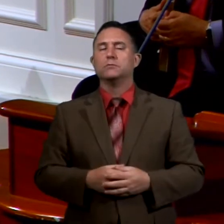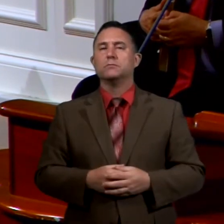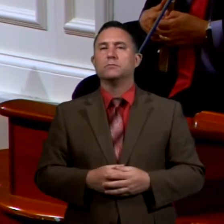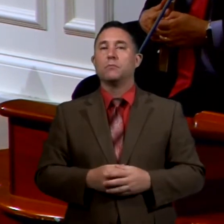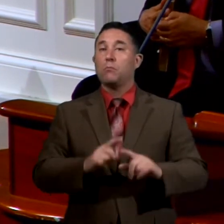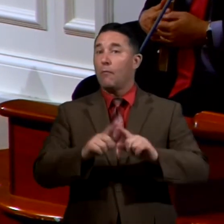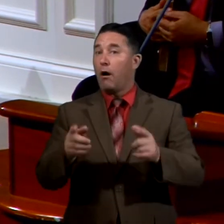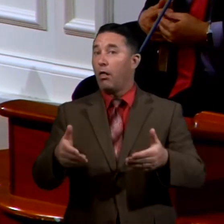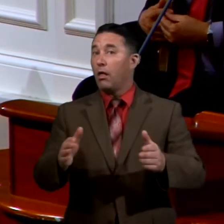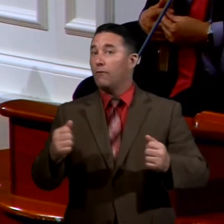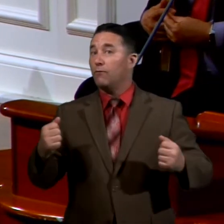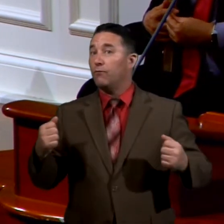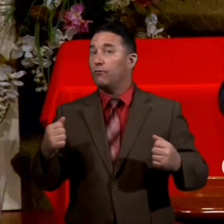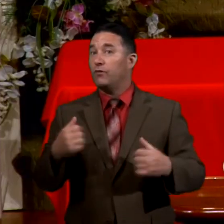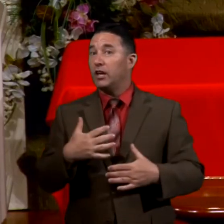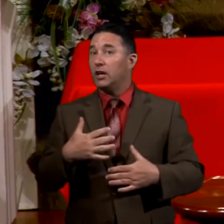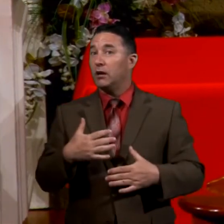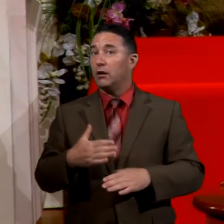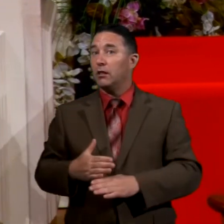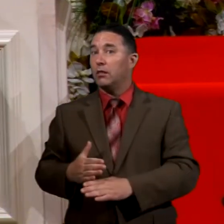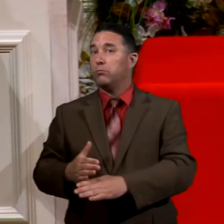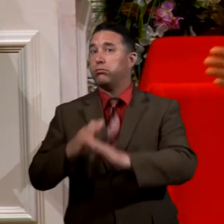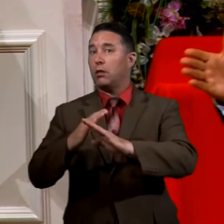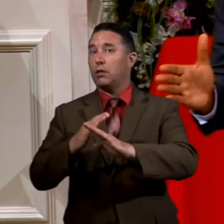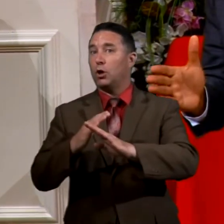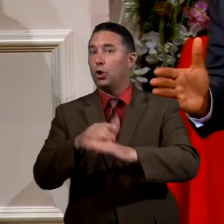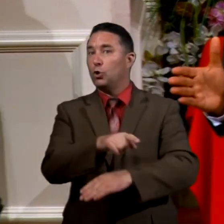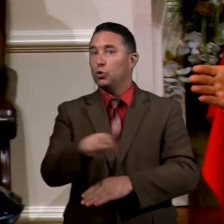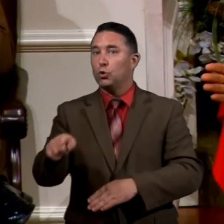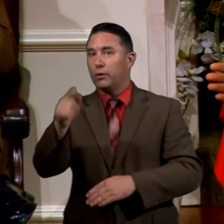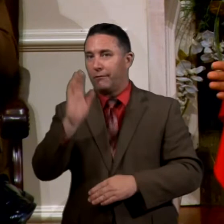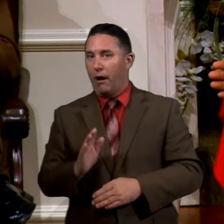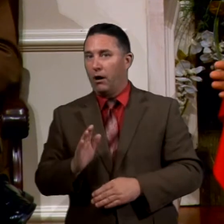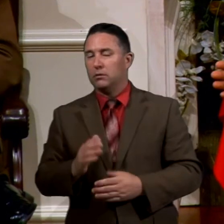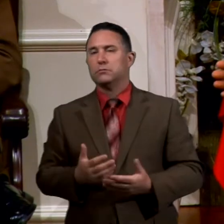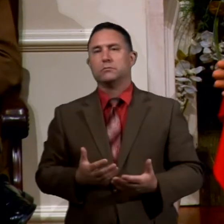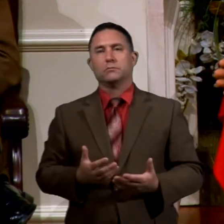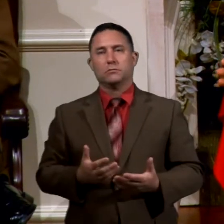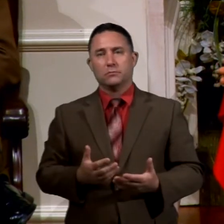But if you allow fear ever to get in the way between you and God,